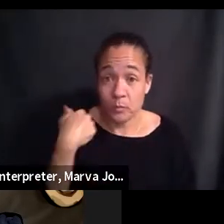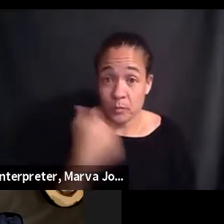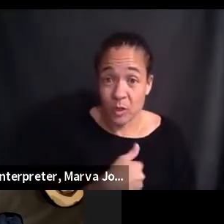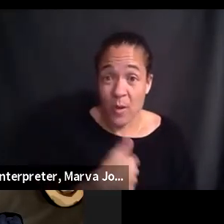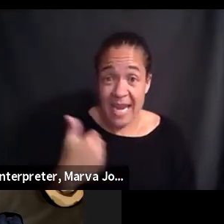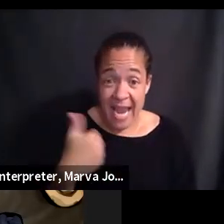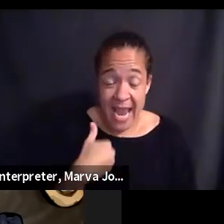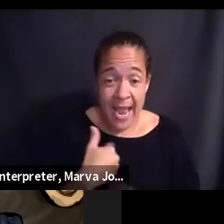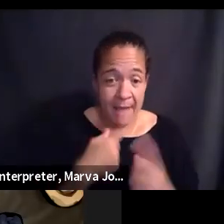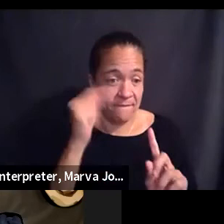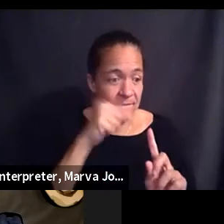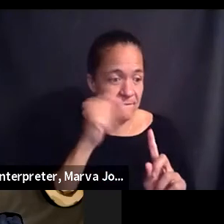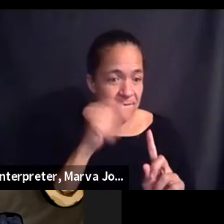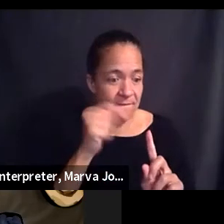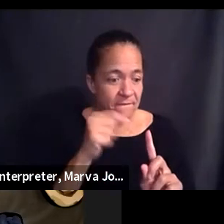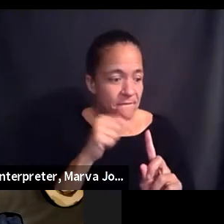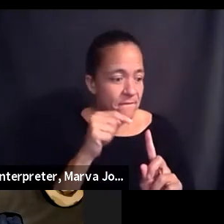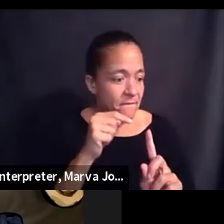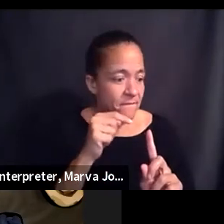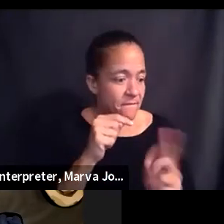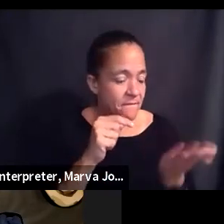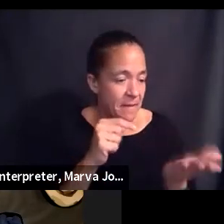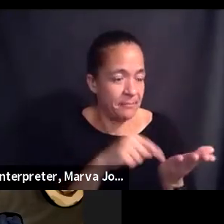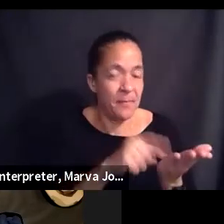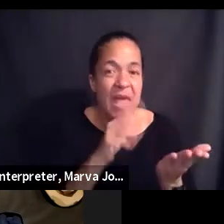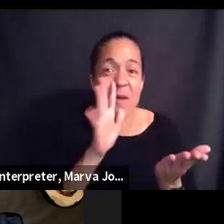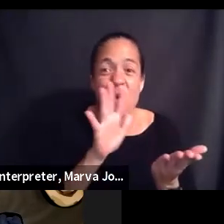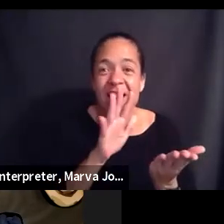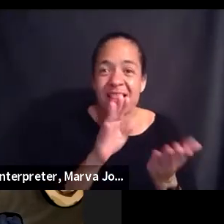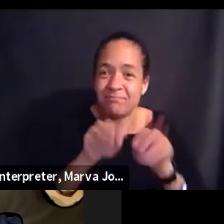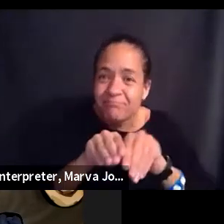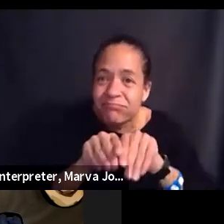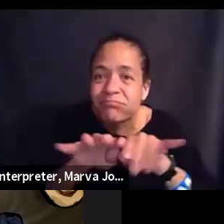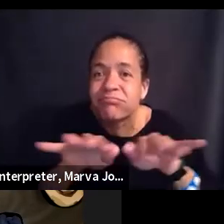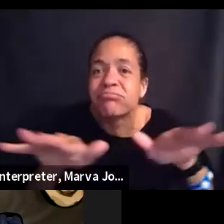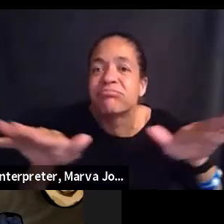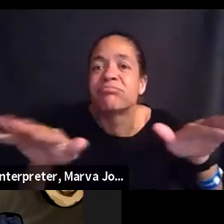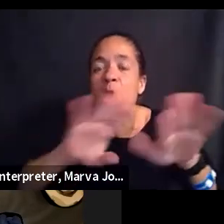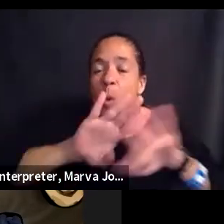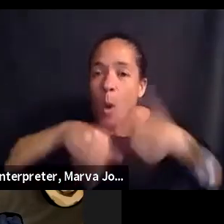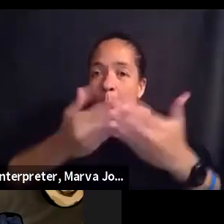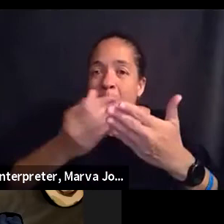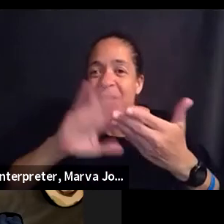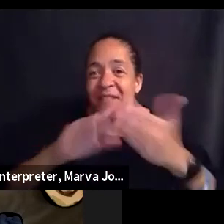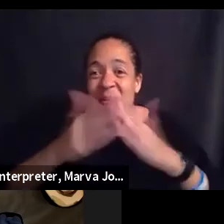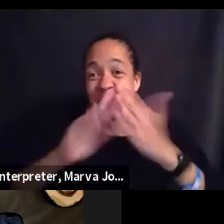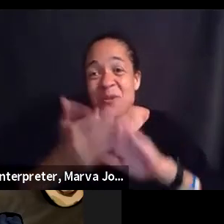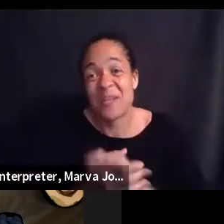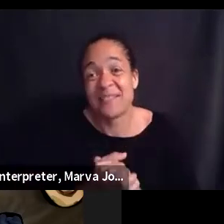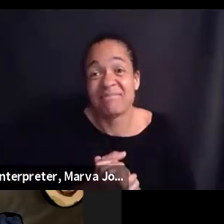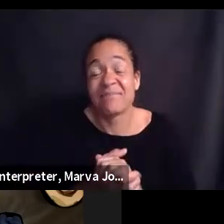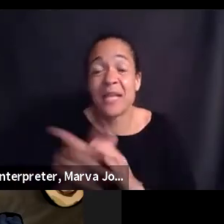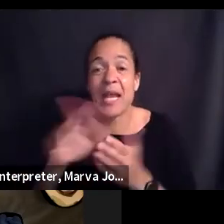of this in a way that will reach every part of our community? And we had community members said